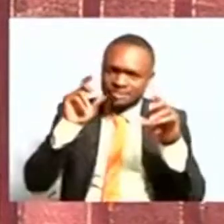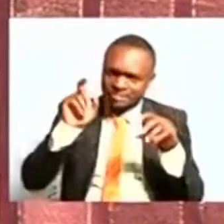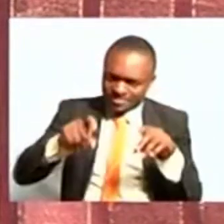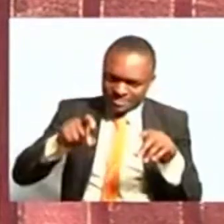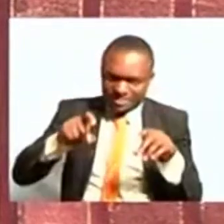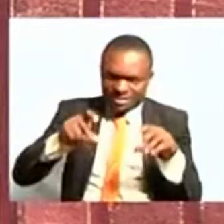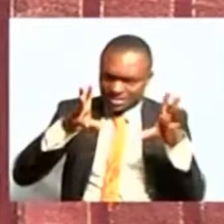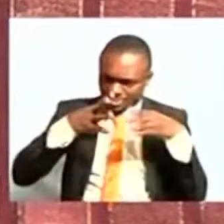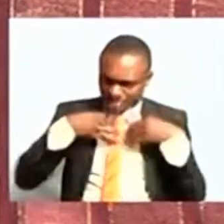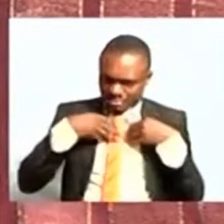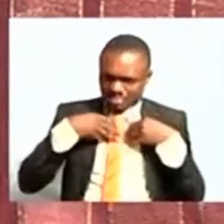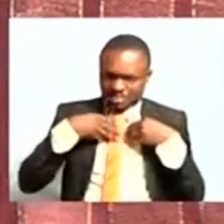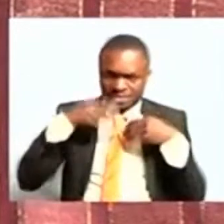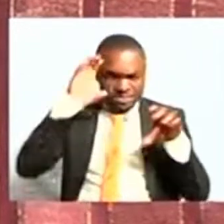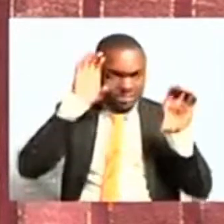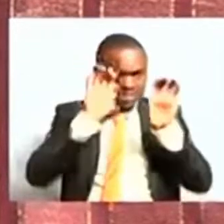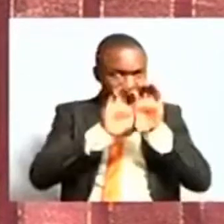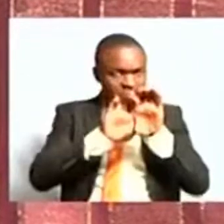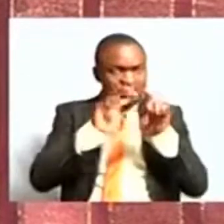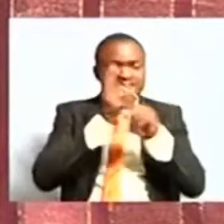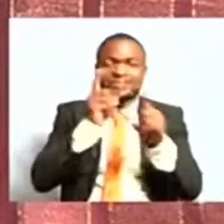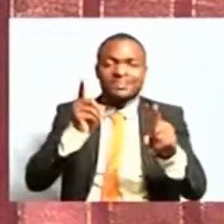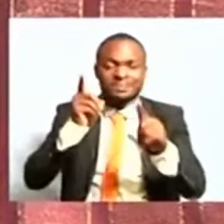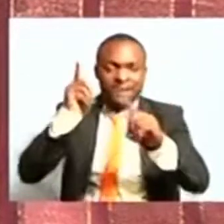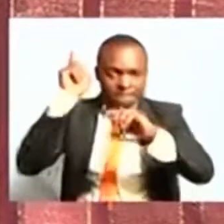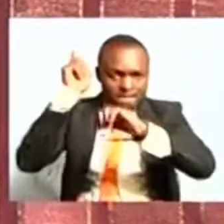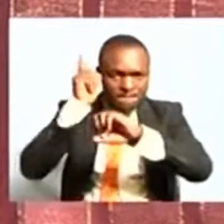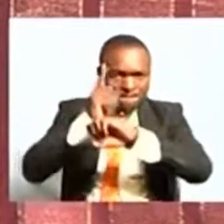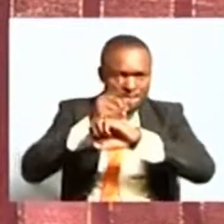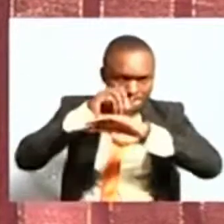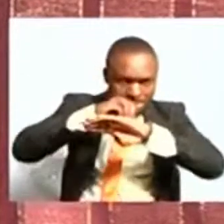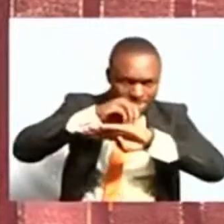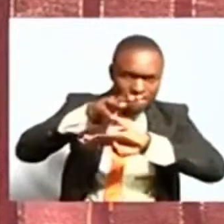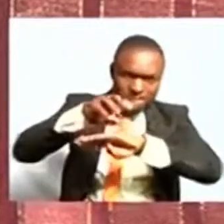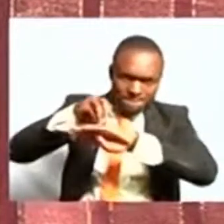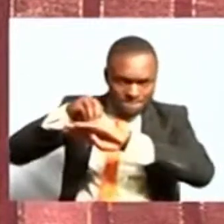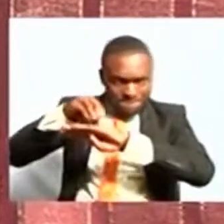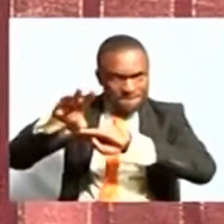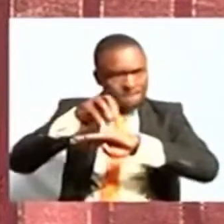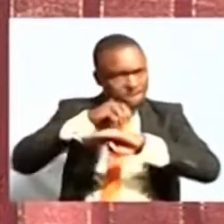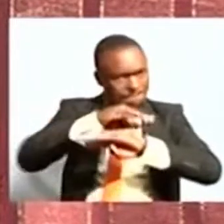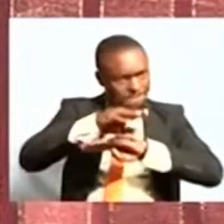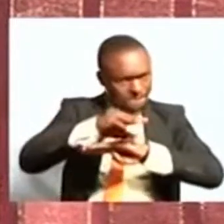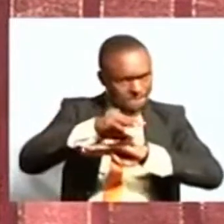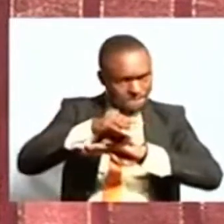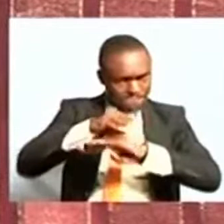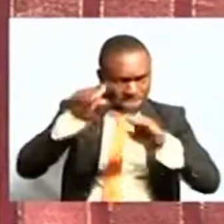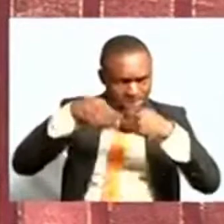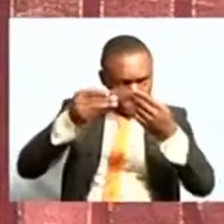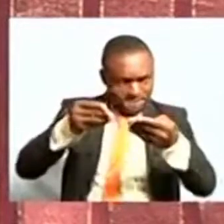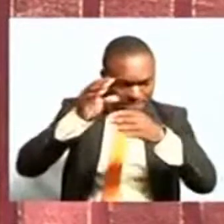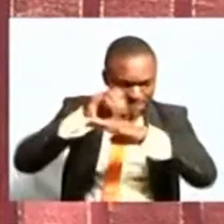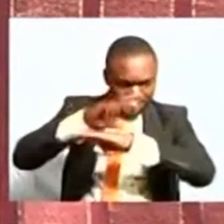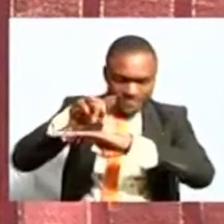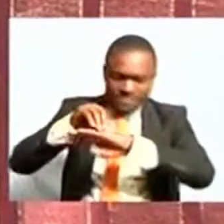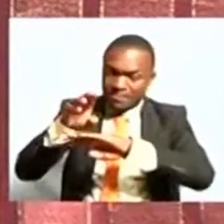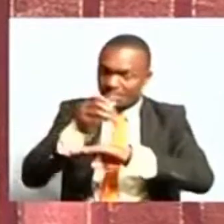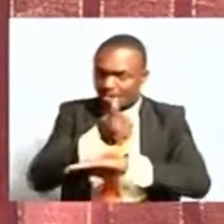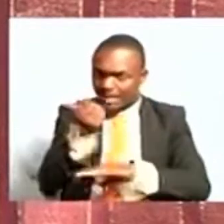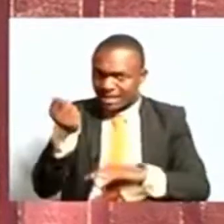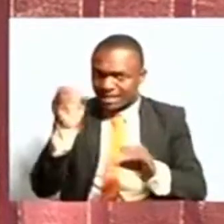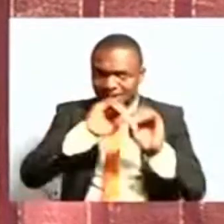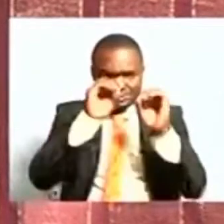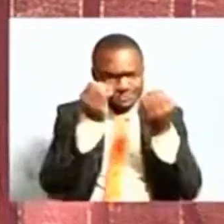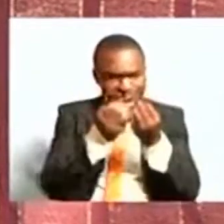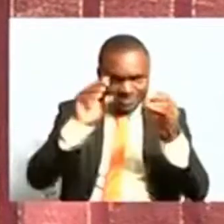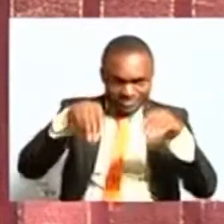in. So just counseling, the medical professionals offer that counseling. Even other organizations